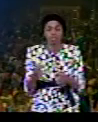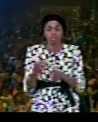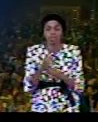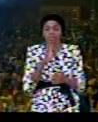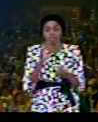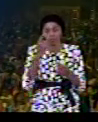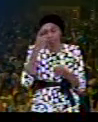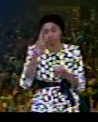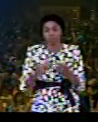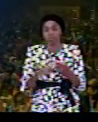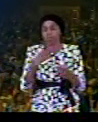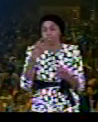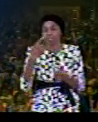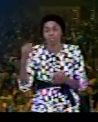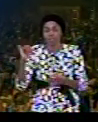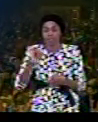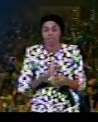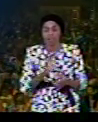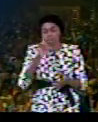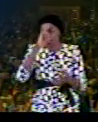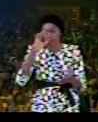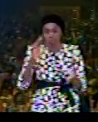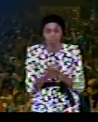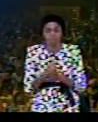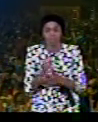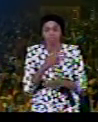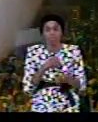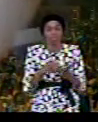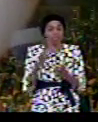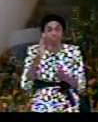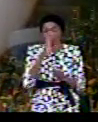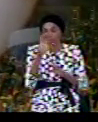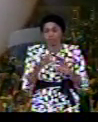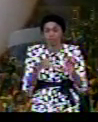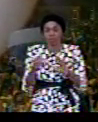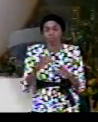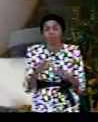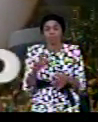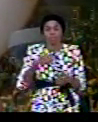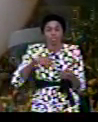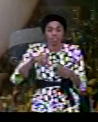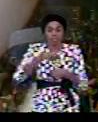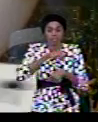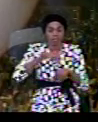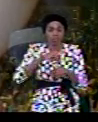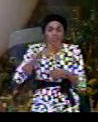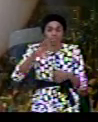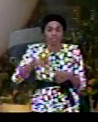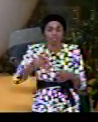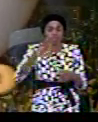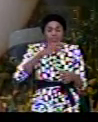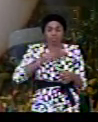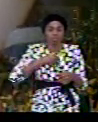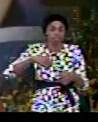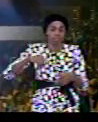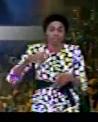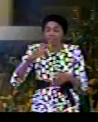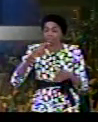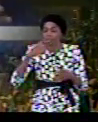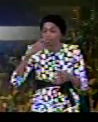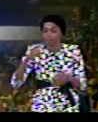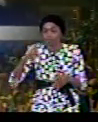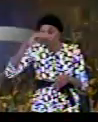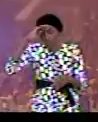say, I believe it will be done. The anointed, appointed, assigned man